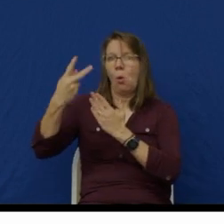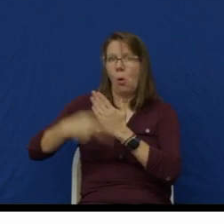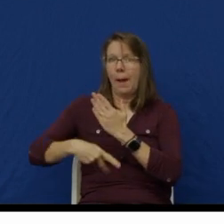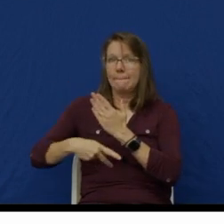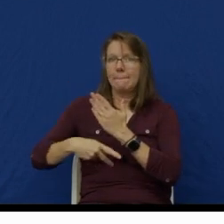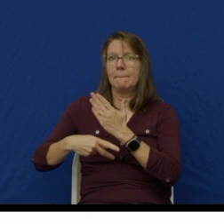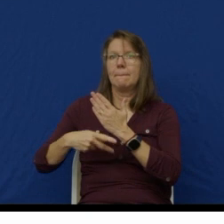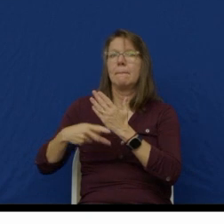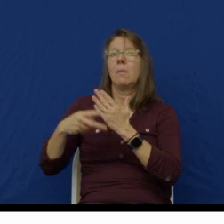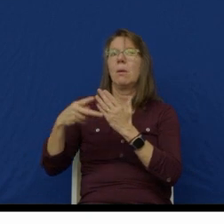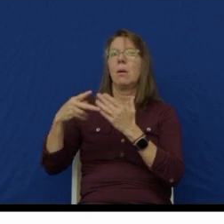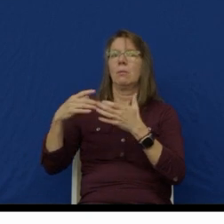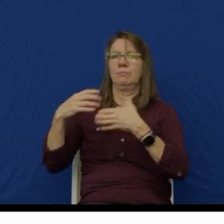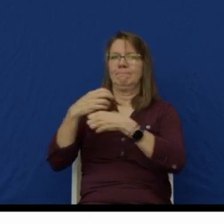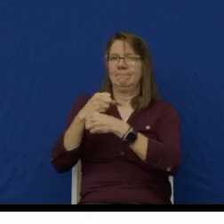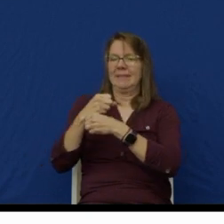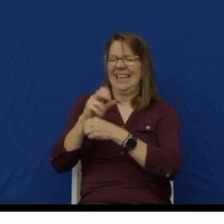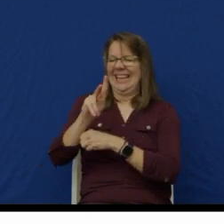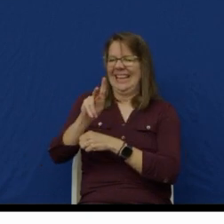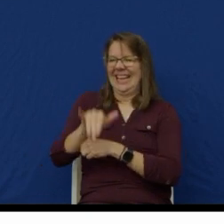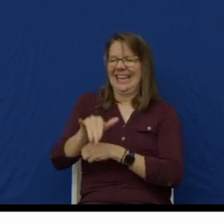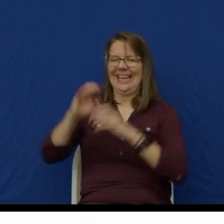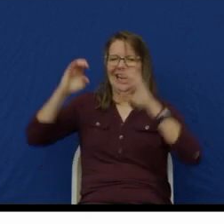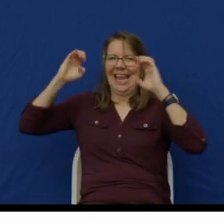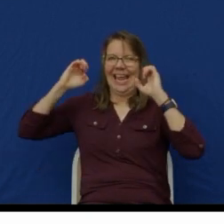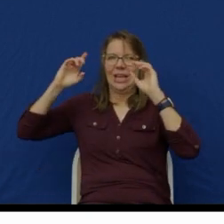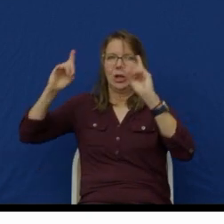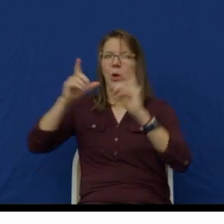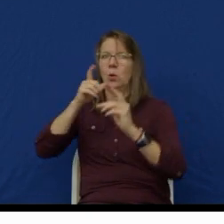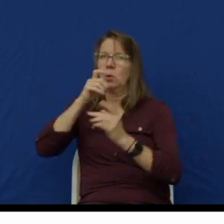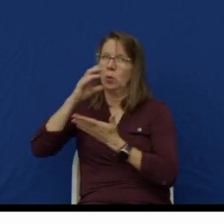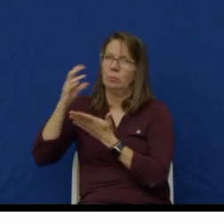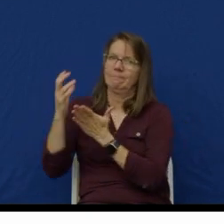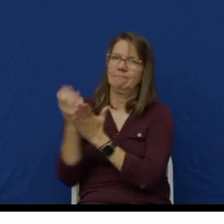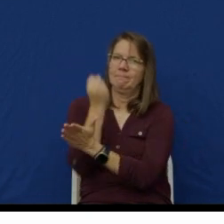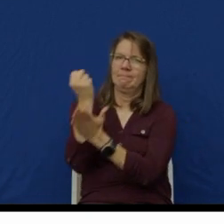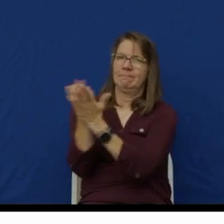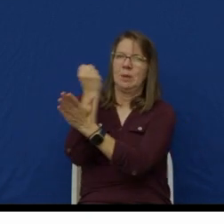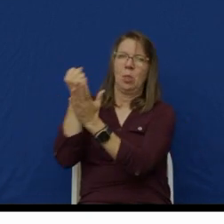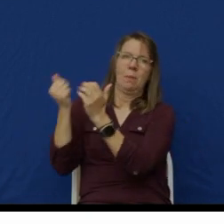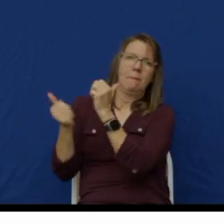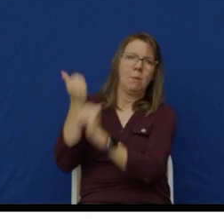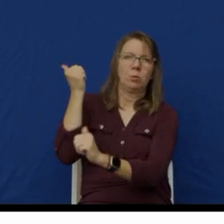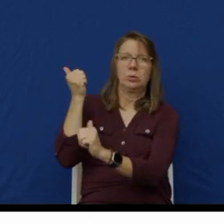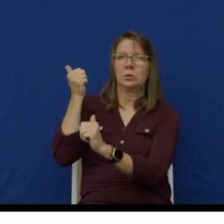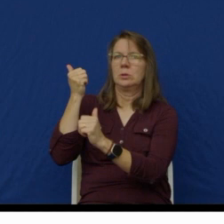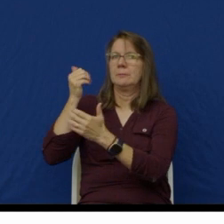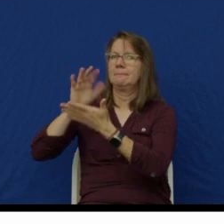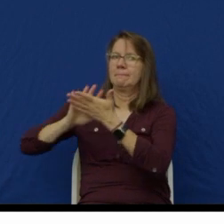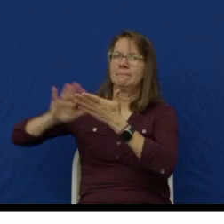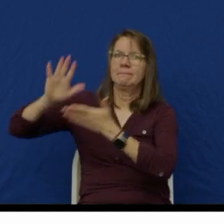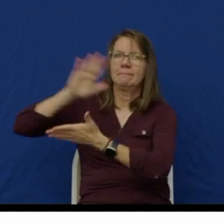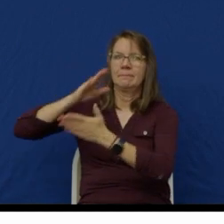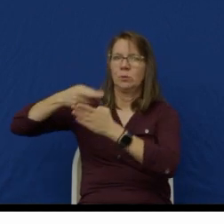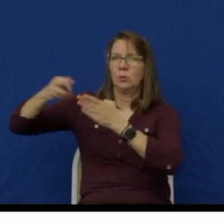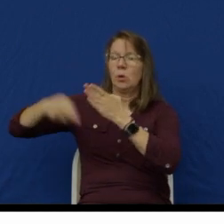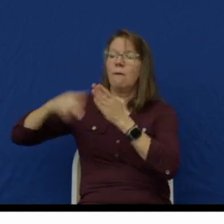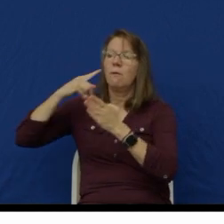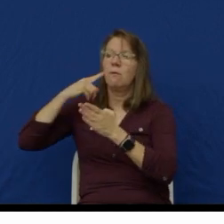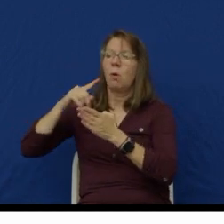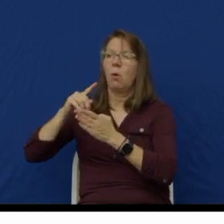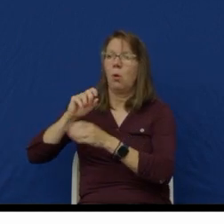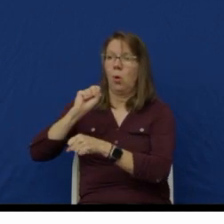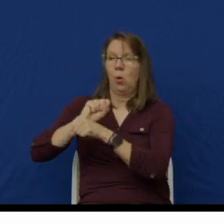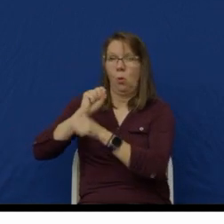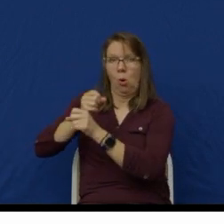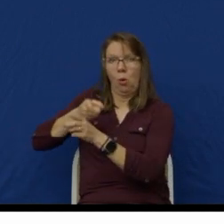Kentucky Educators, maximizing post-secondary outcomes for workforce and